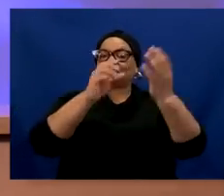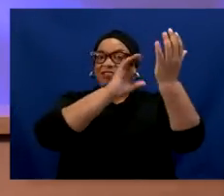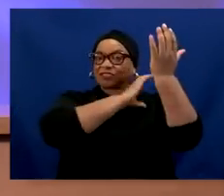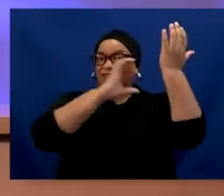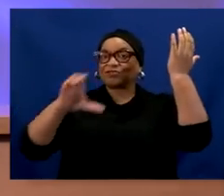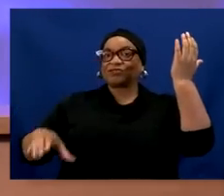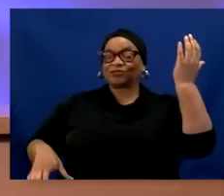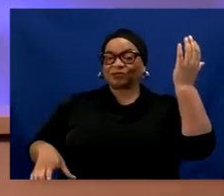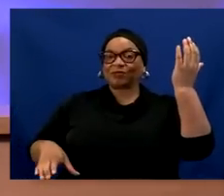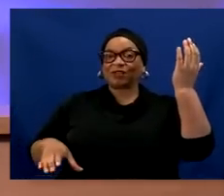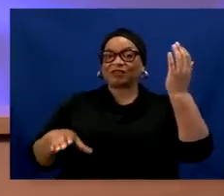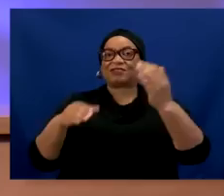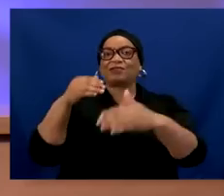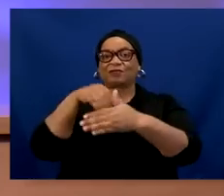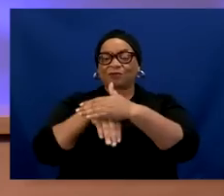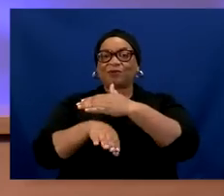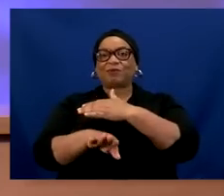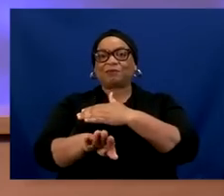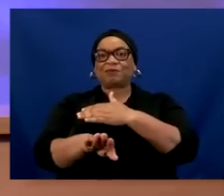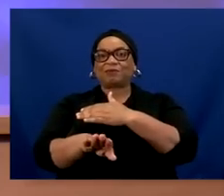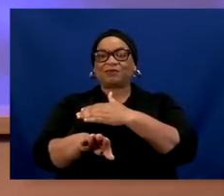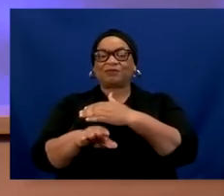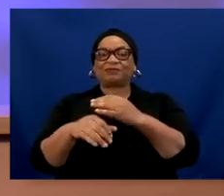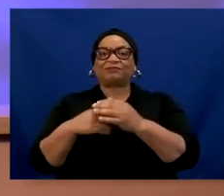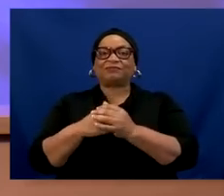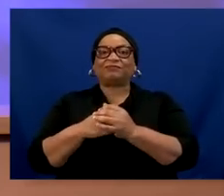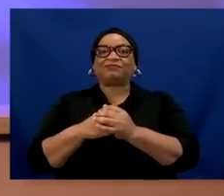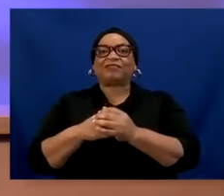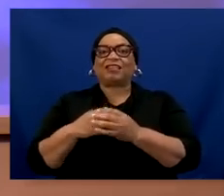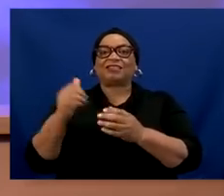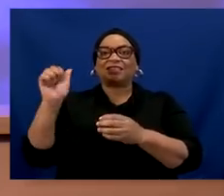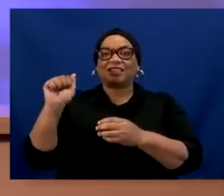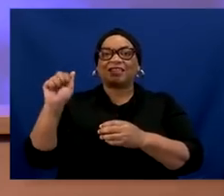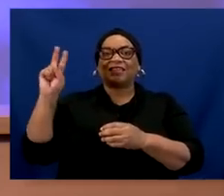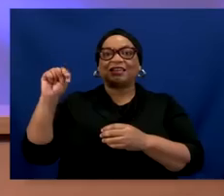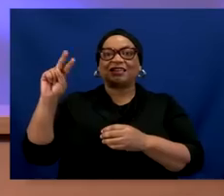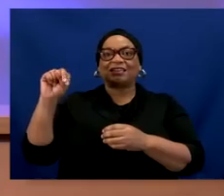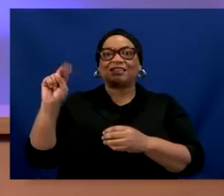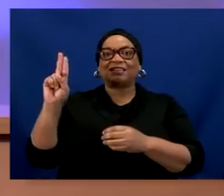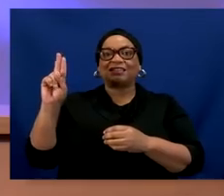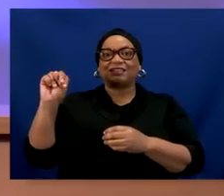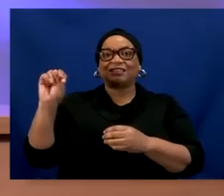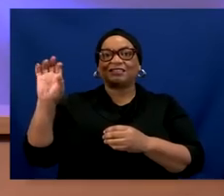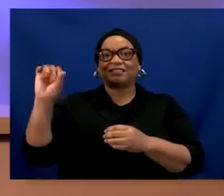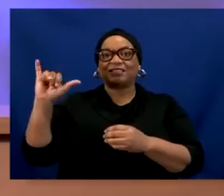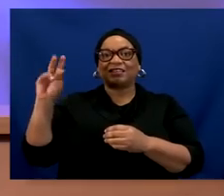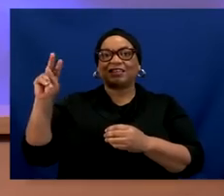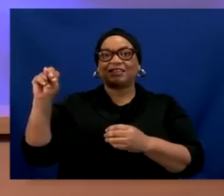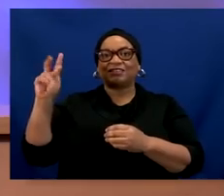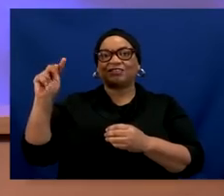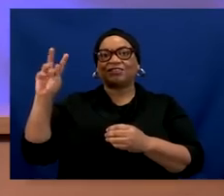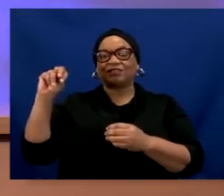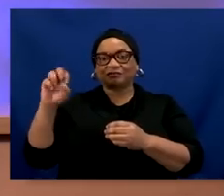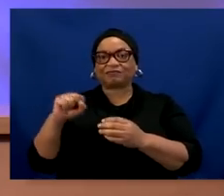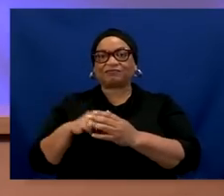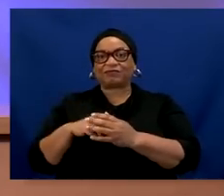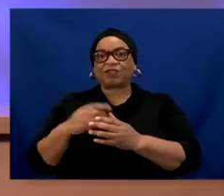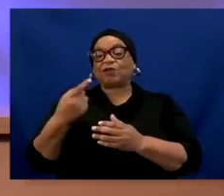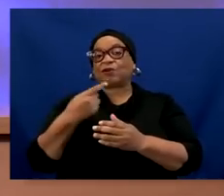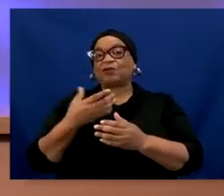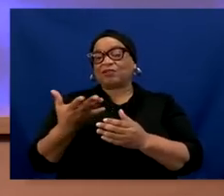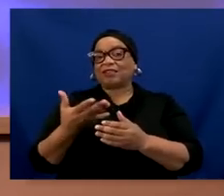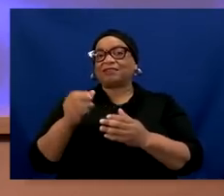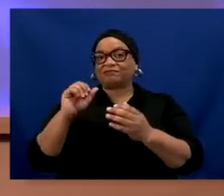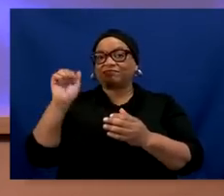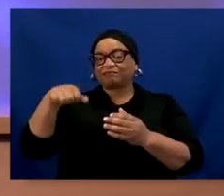angel Gabriel comes and says it. It's the annunciation. Have the church say annunciation. Now, yes, we could say announcement,